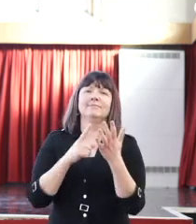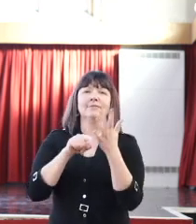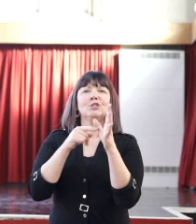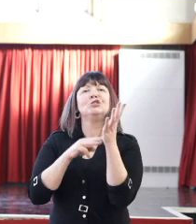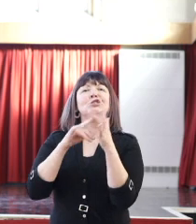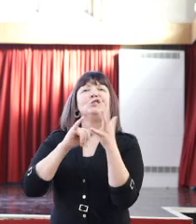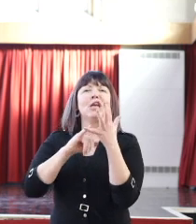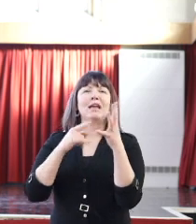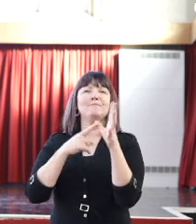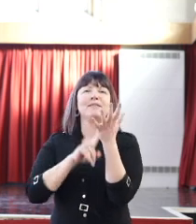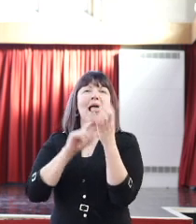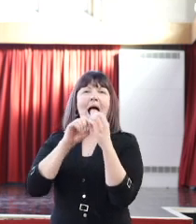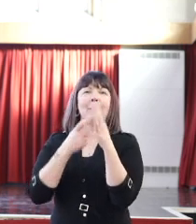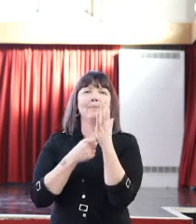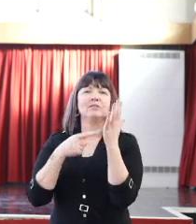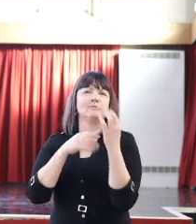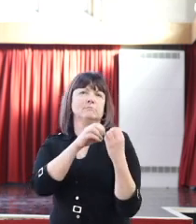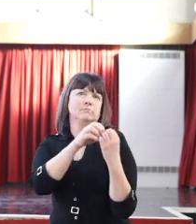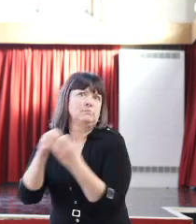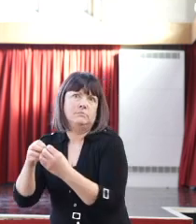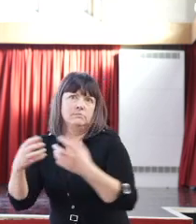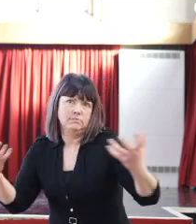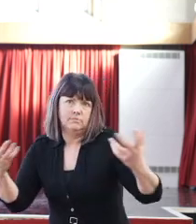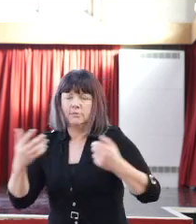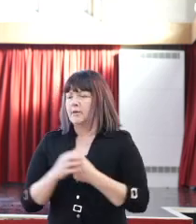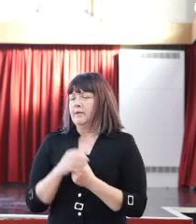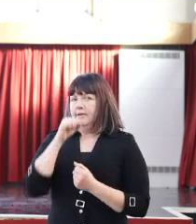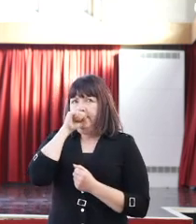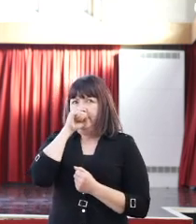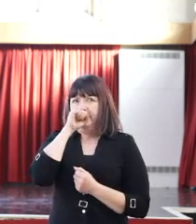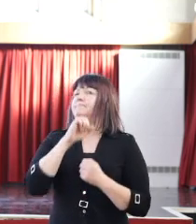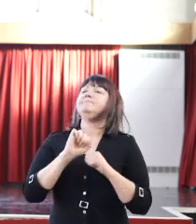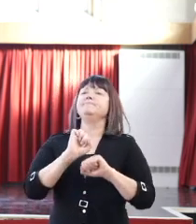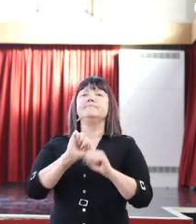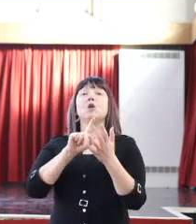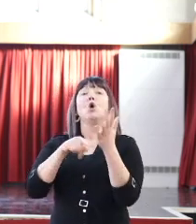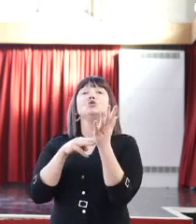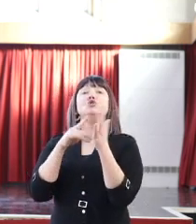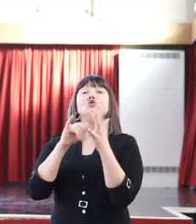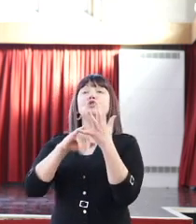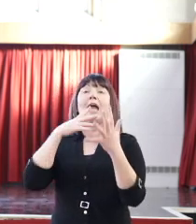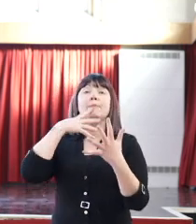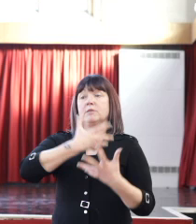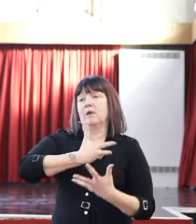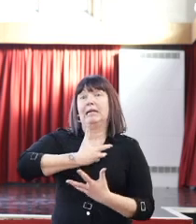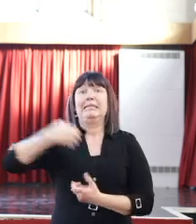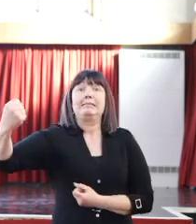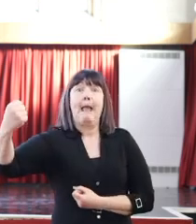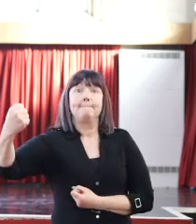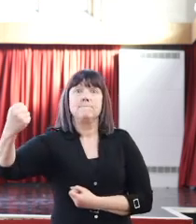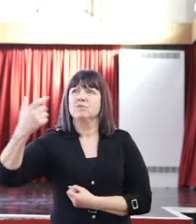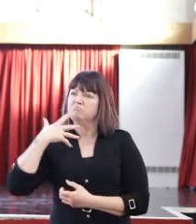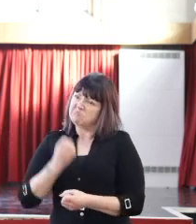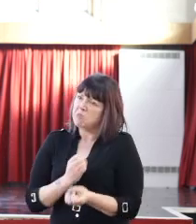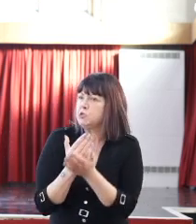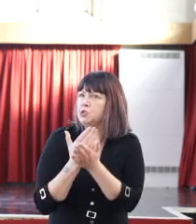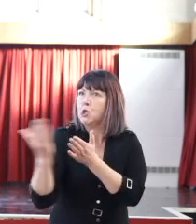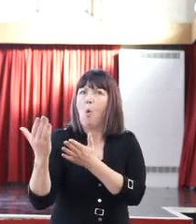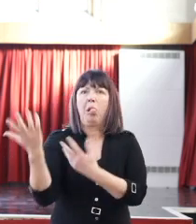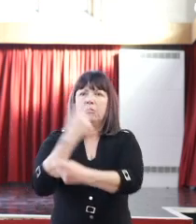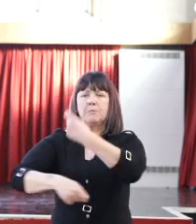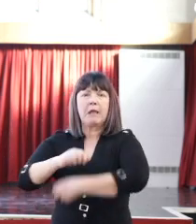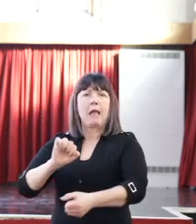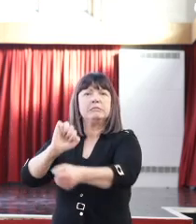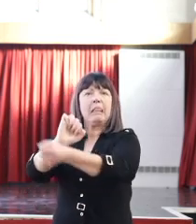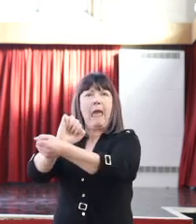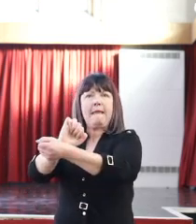grandfather was the King of Benin, now part of Nigeria. James was kidnapped and sold into slavery, earned his freedom, and travelled to Norwich to